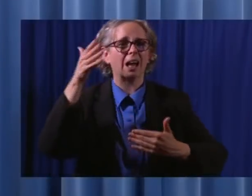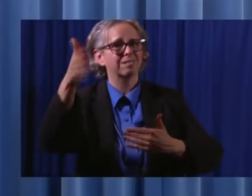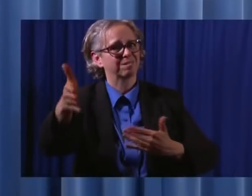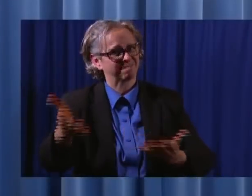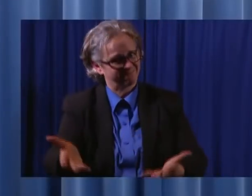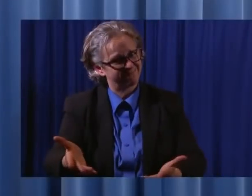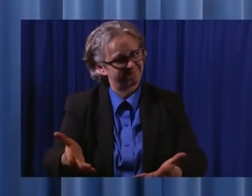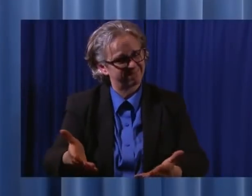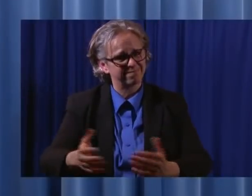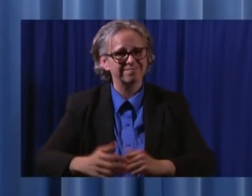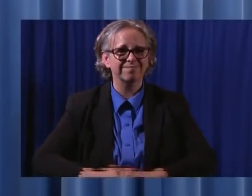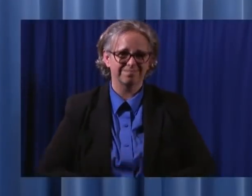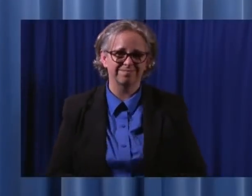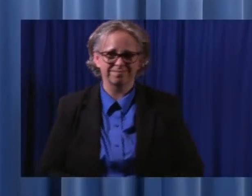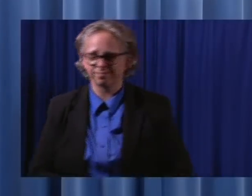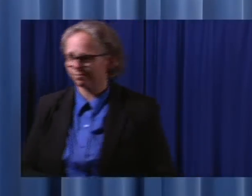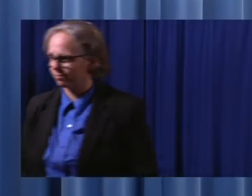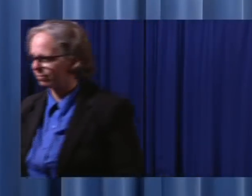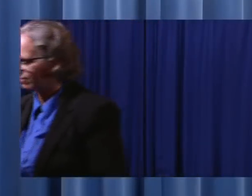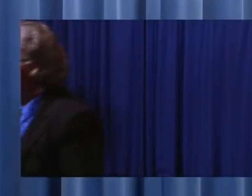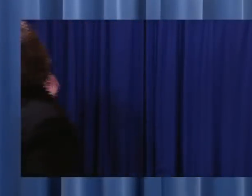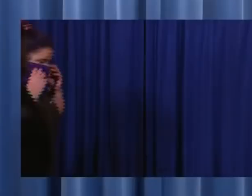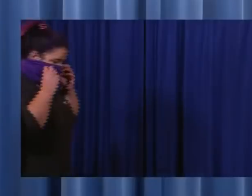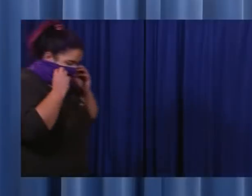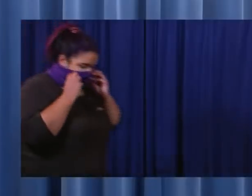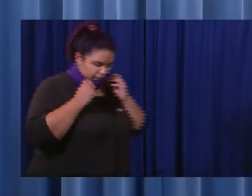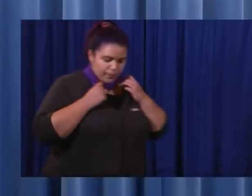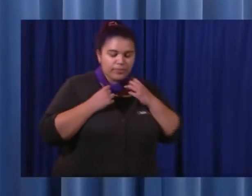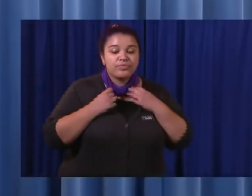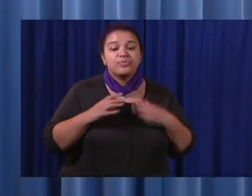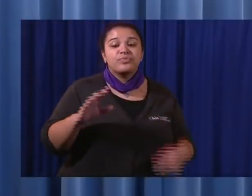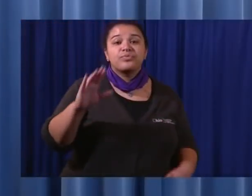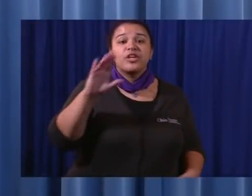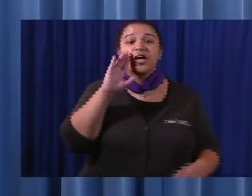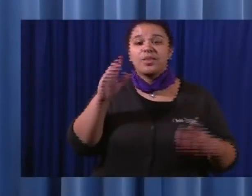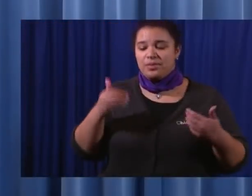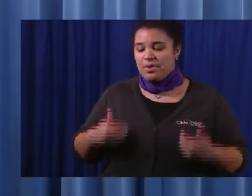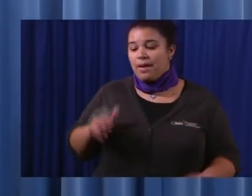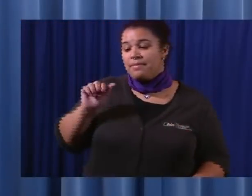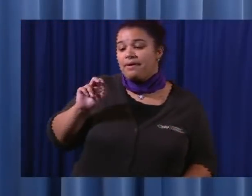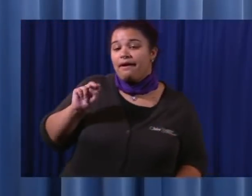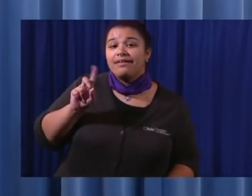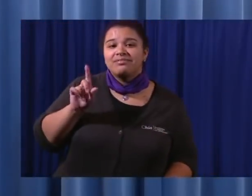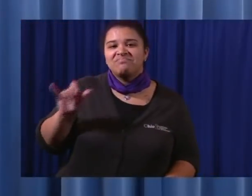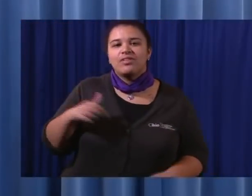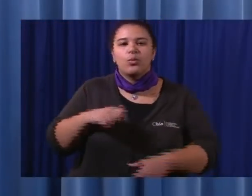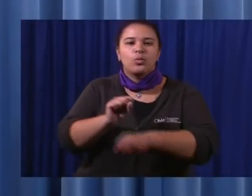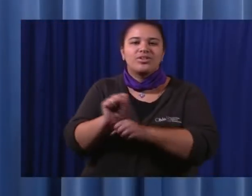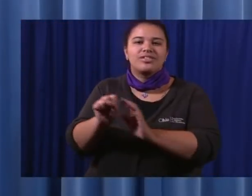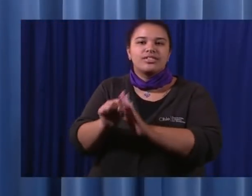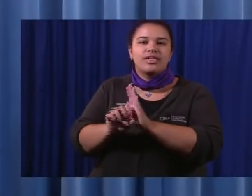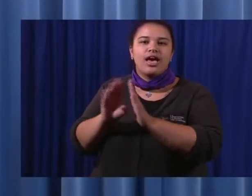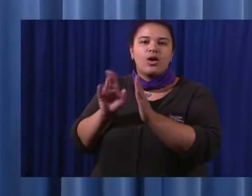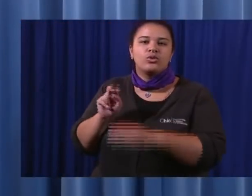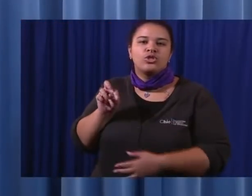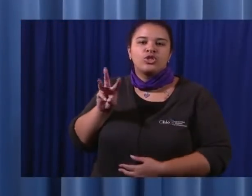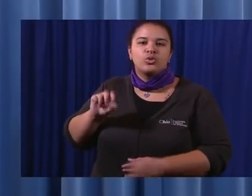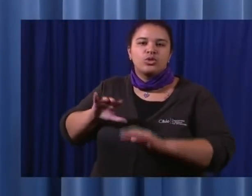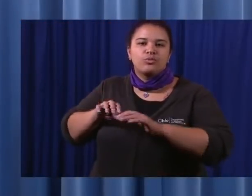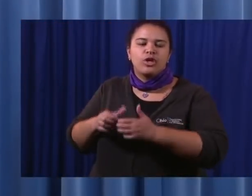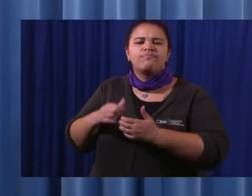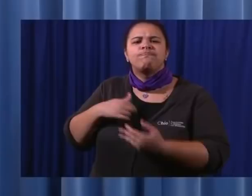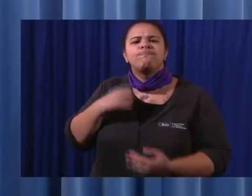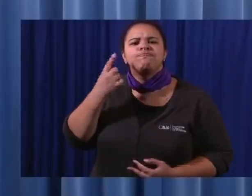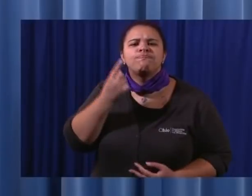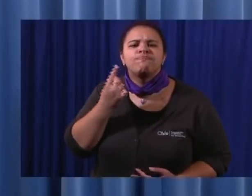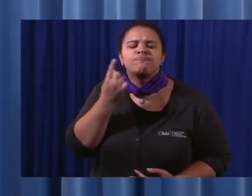Hi, Governor. Andy Chow with Ohio Public Radio and Television, State House News Bureau. Just wondering, do you happen to have any more data,